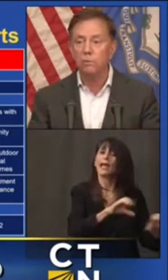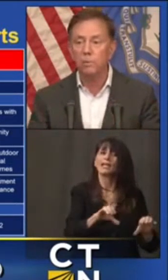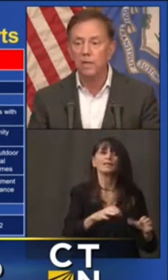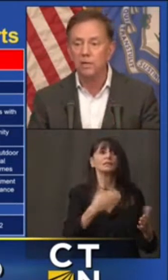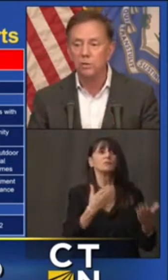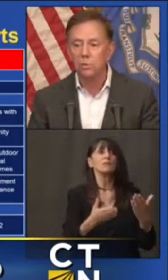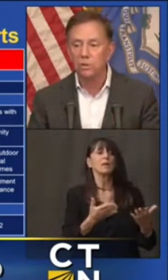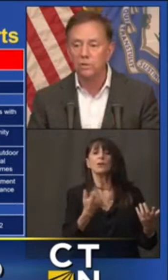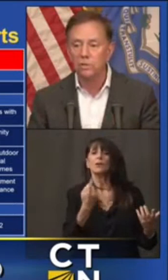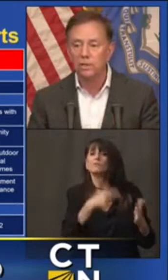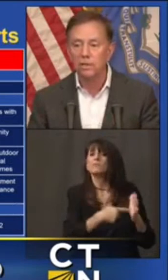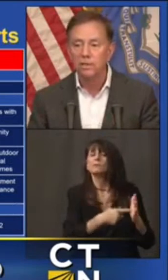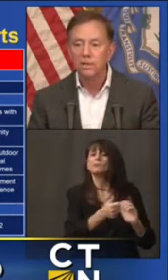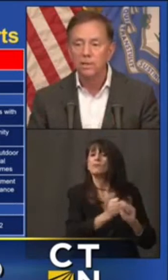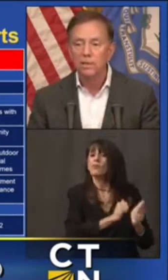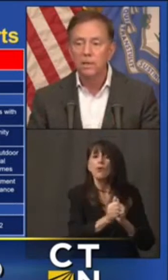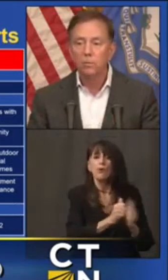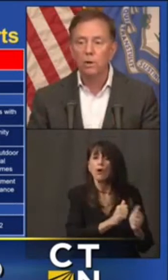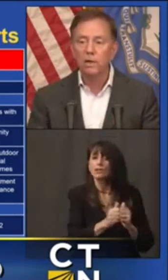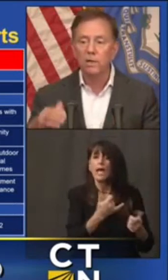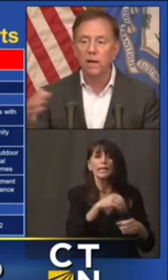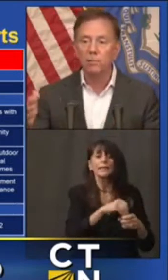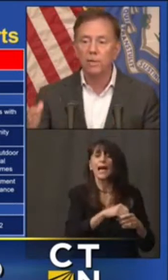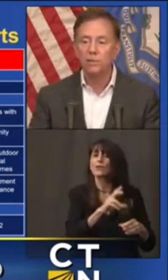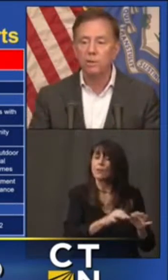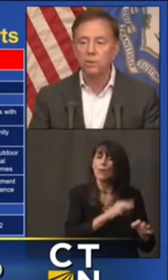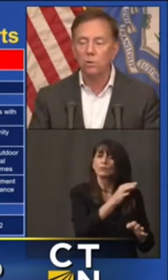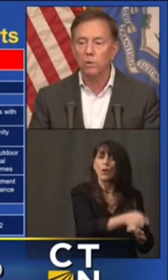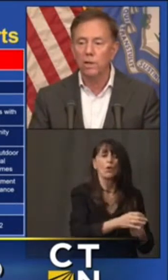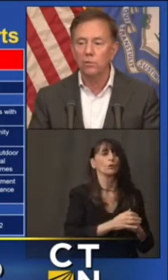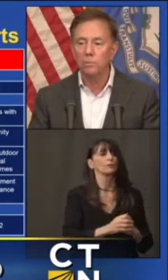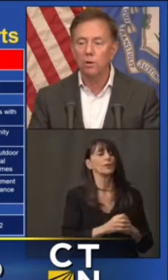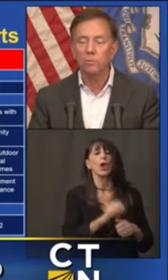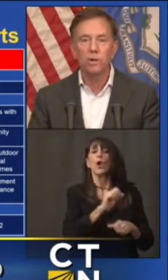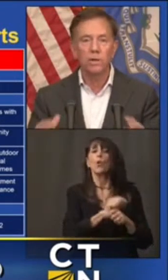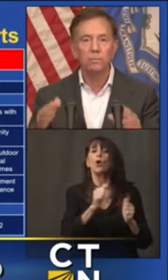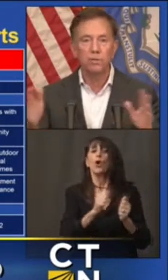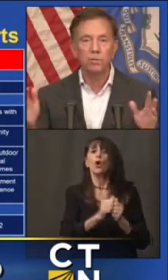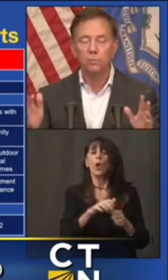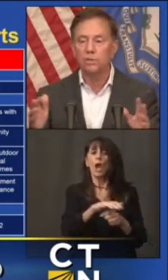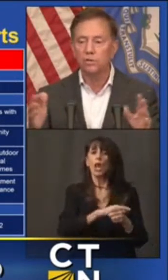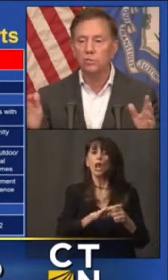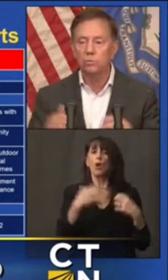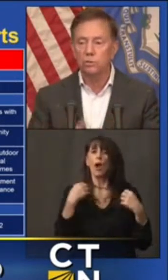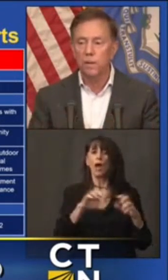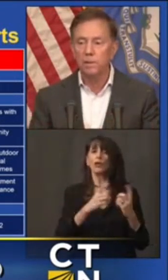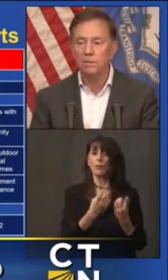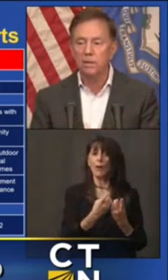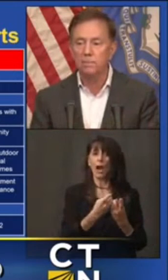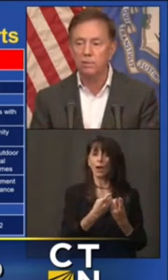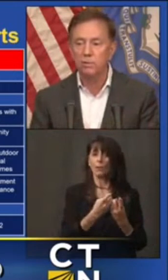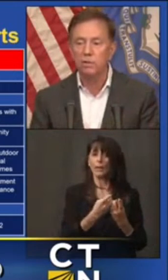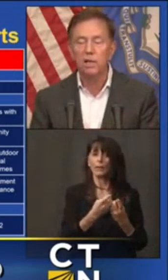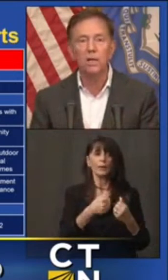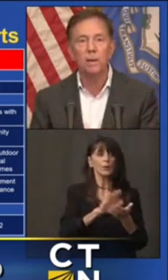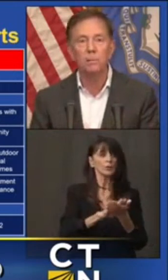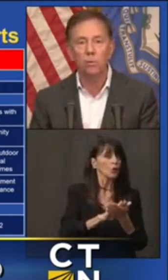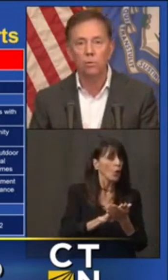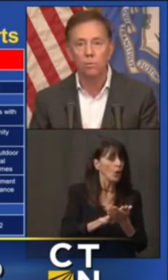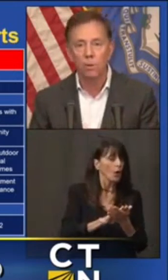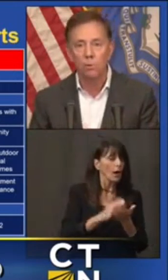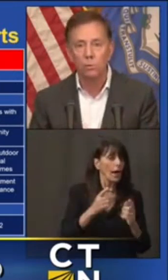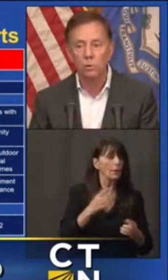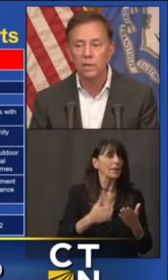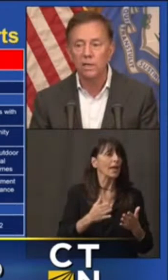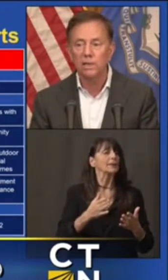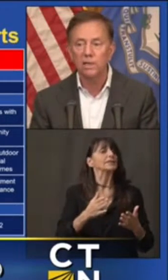would be indoors. Work in collaboration with your local health department when it comes to schools. Maybe time to start thinking about more